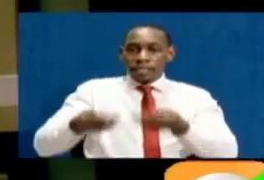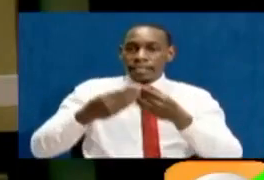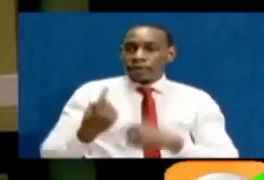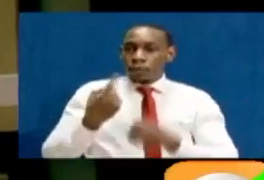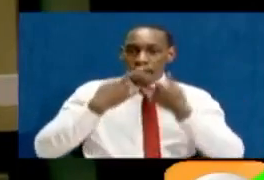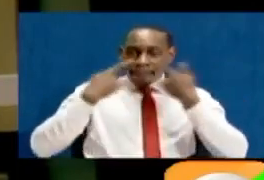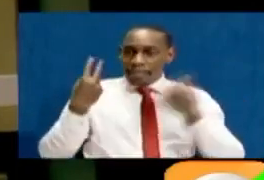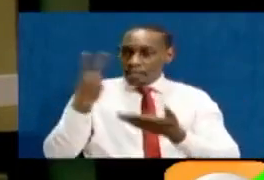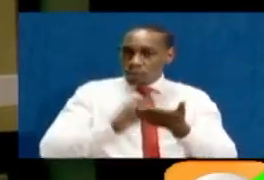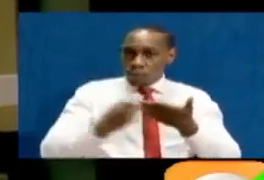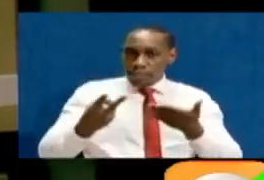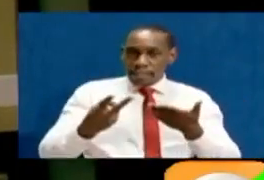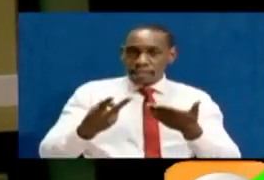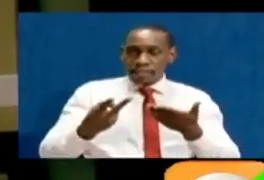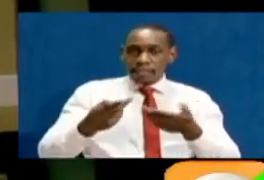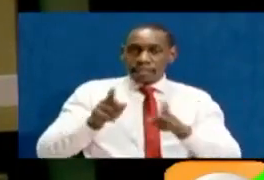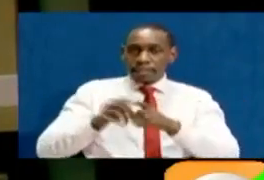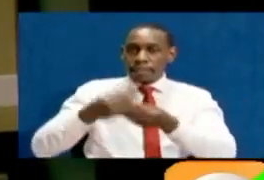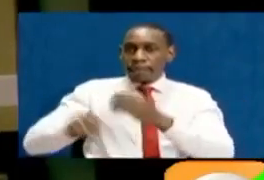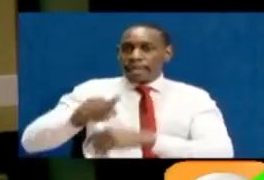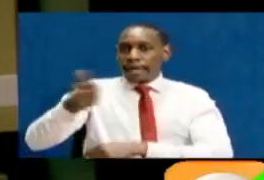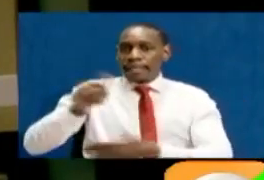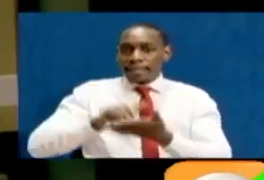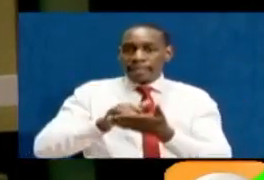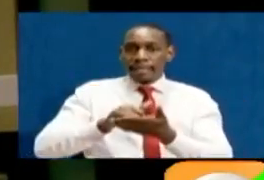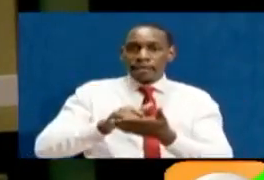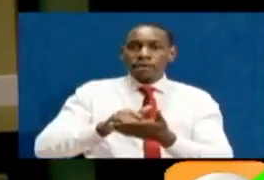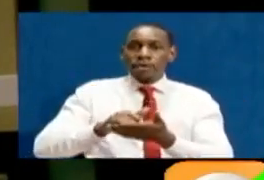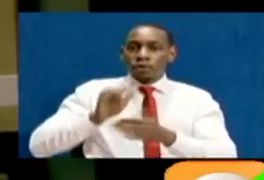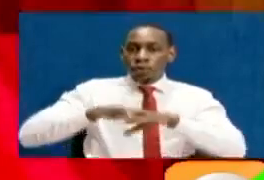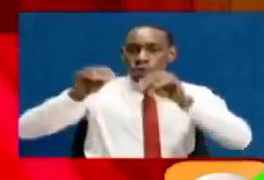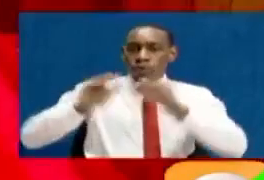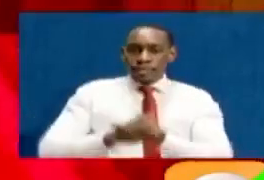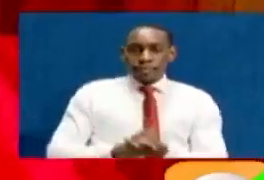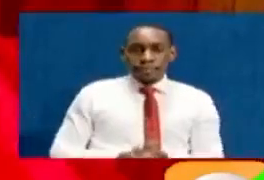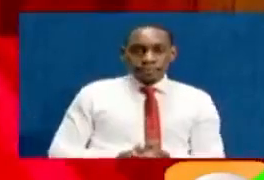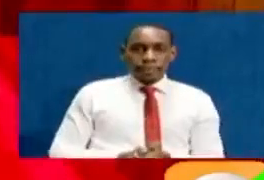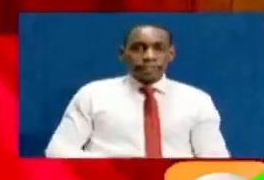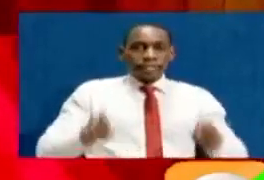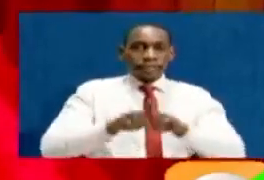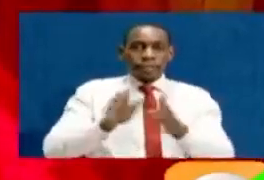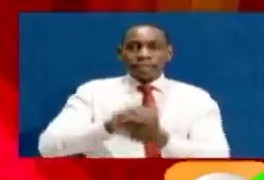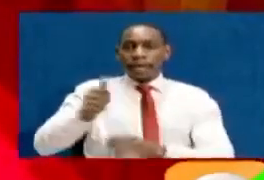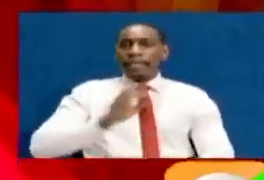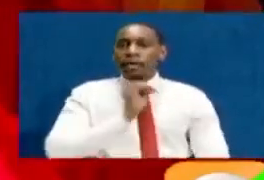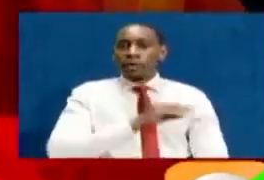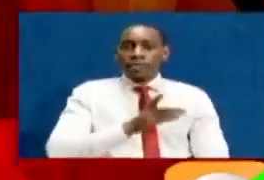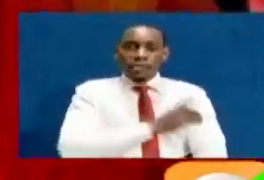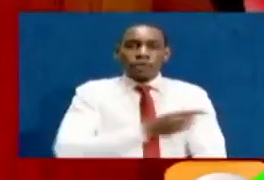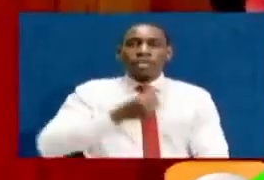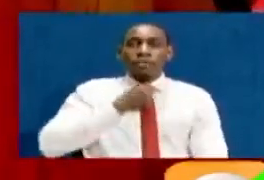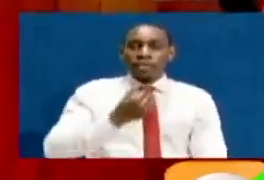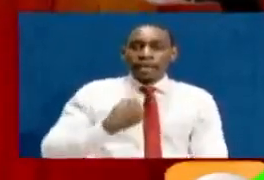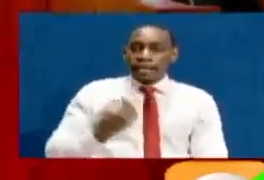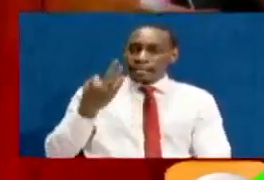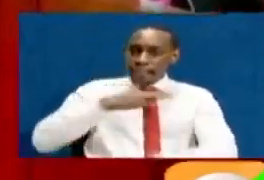mask for 2 weeks. I end up going to buy the ones that I consider good quality out of pocket. It is this and more that saw the doctors' union